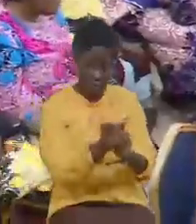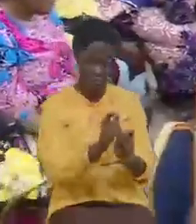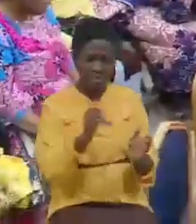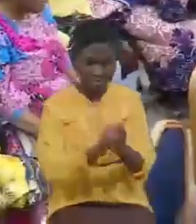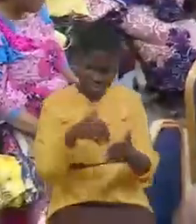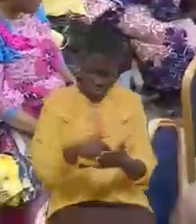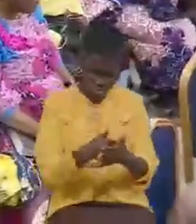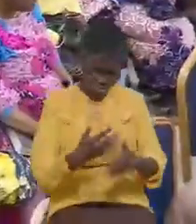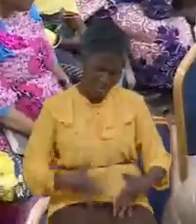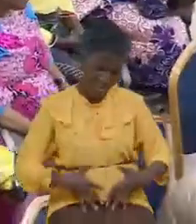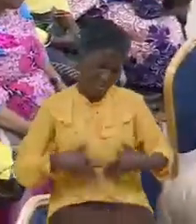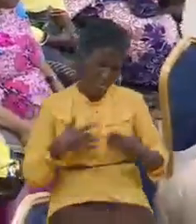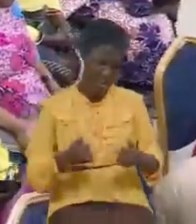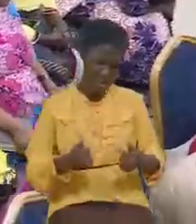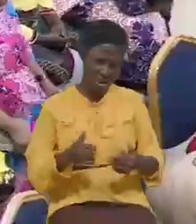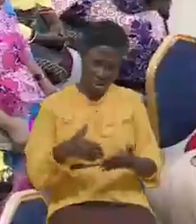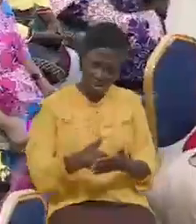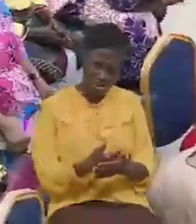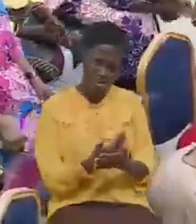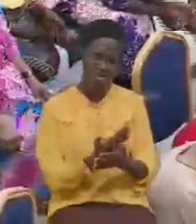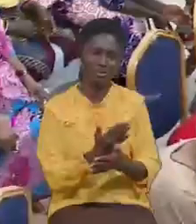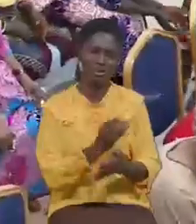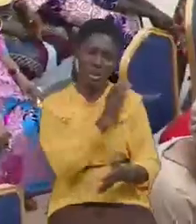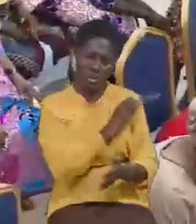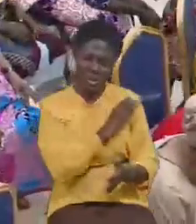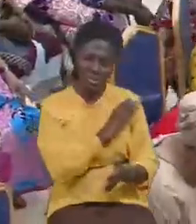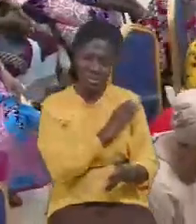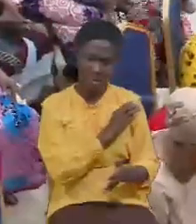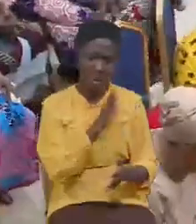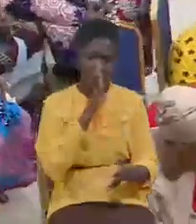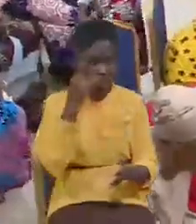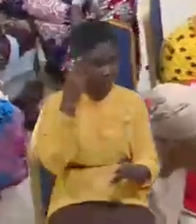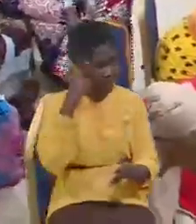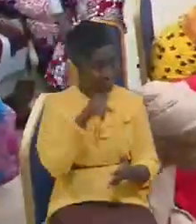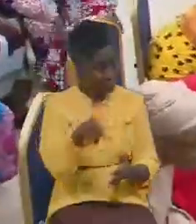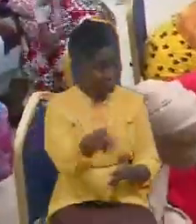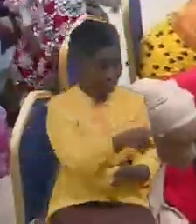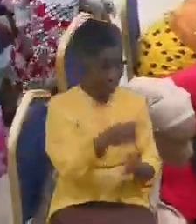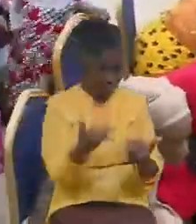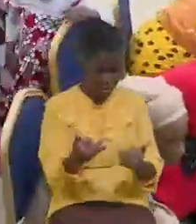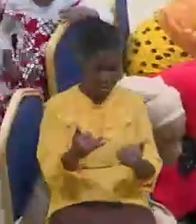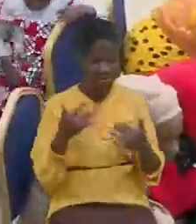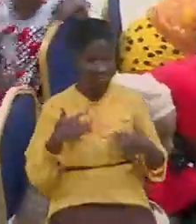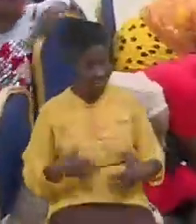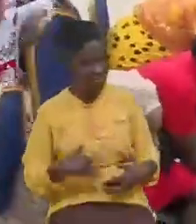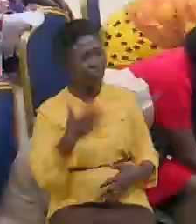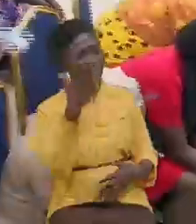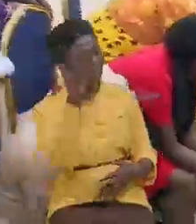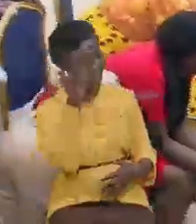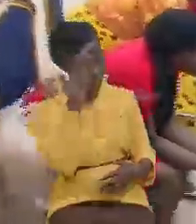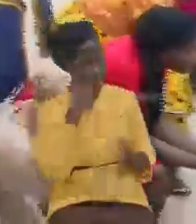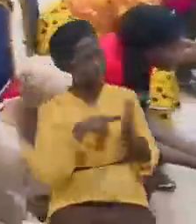new life and new character, be for them now visible, known,